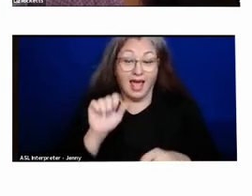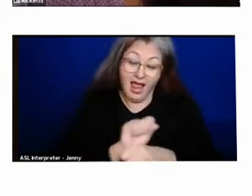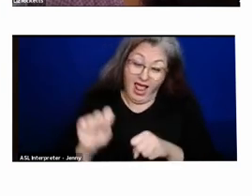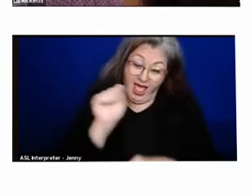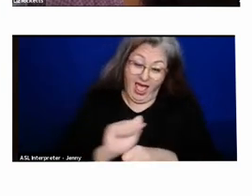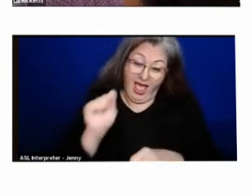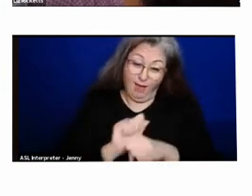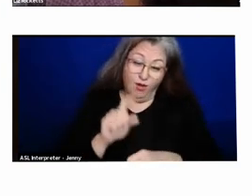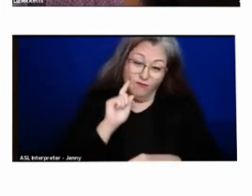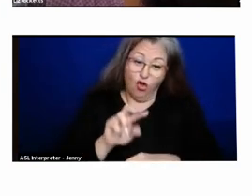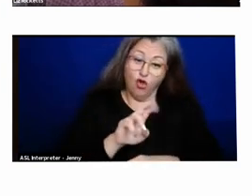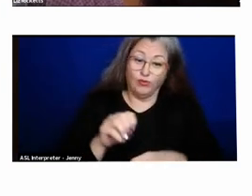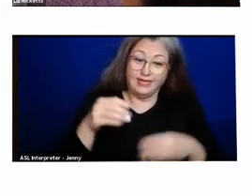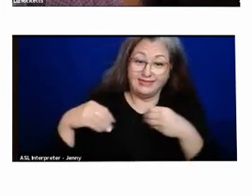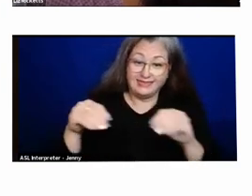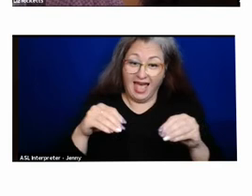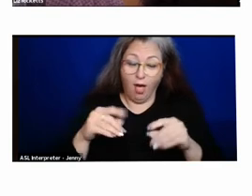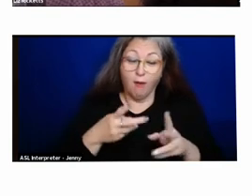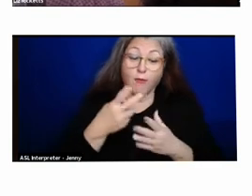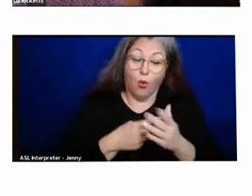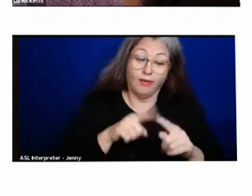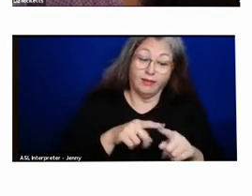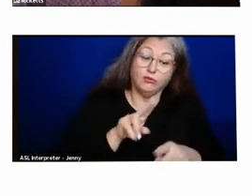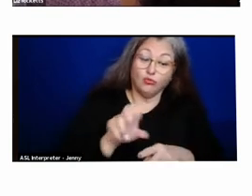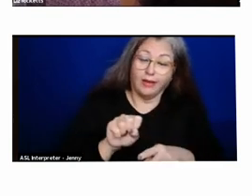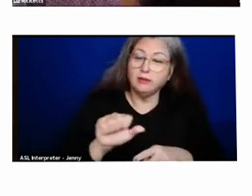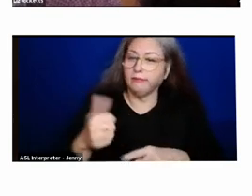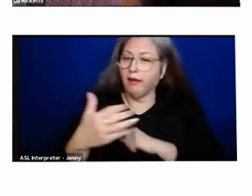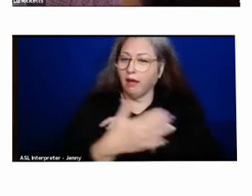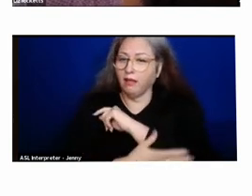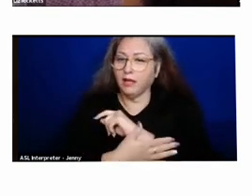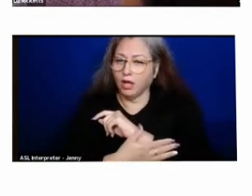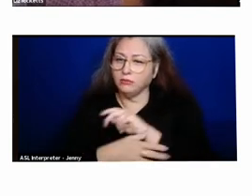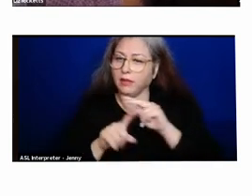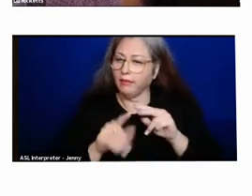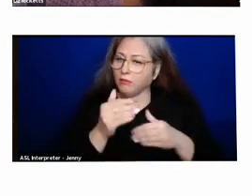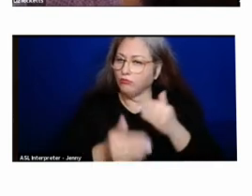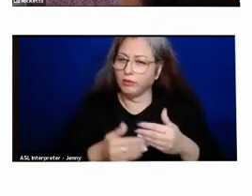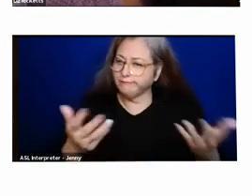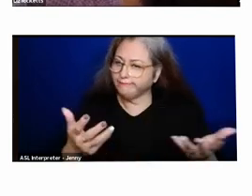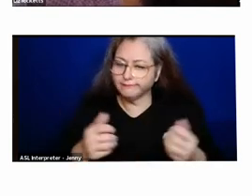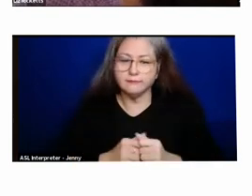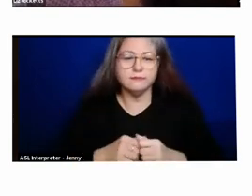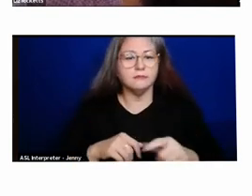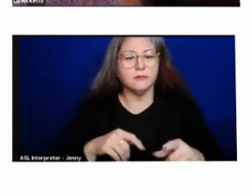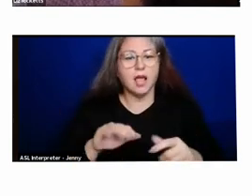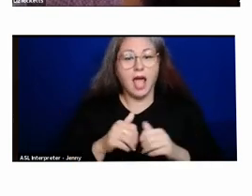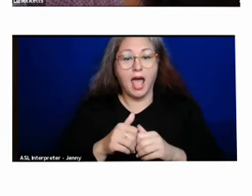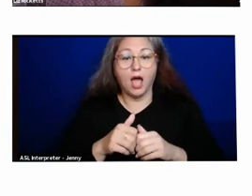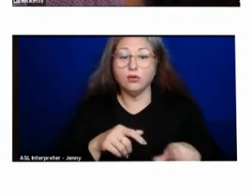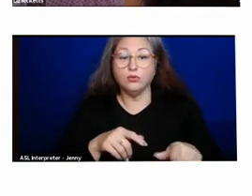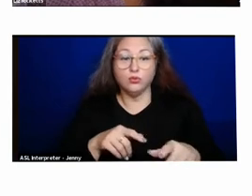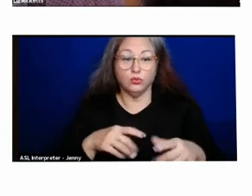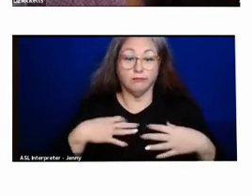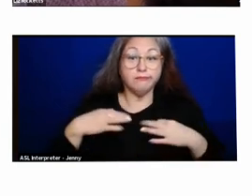the resale industry, both in the United States and abroad. And we also need to stop acting as if donating our t-shirts